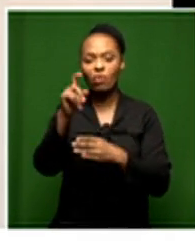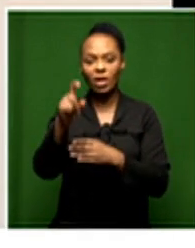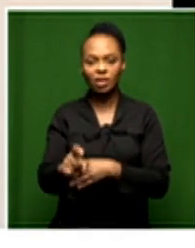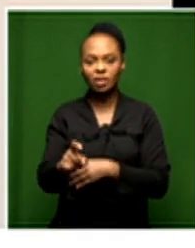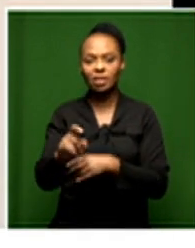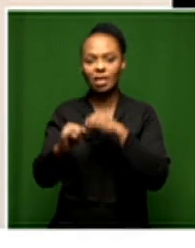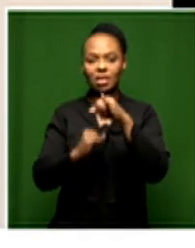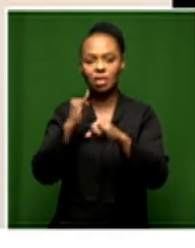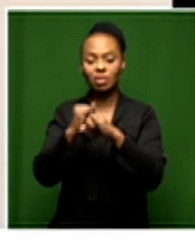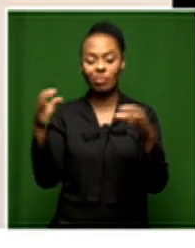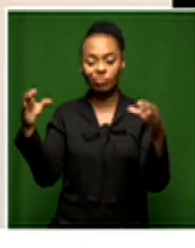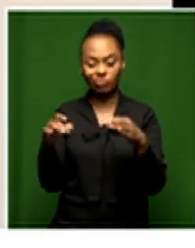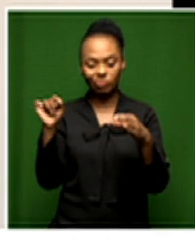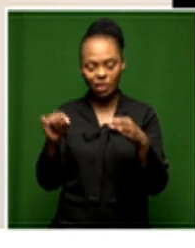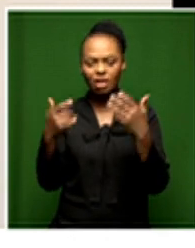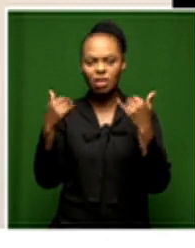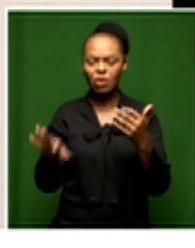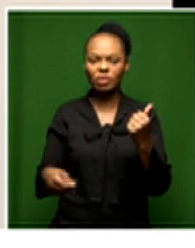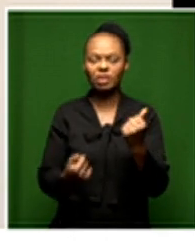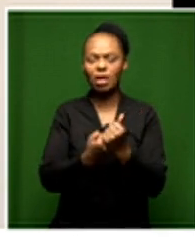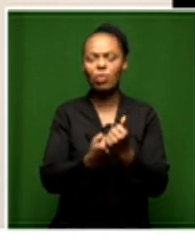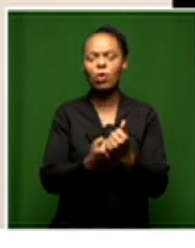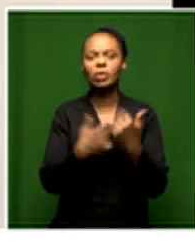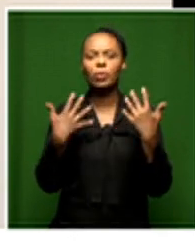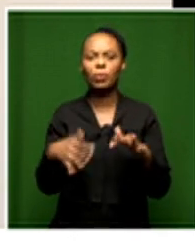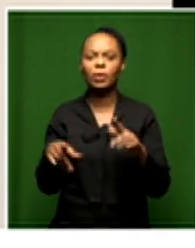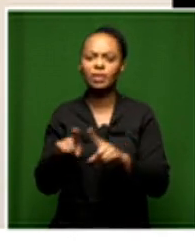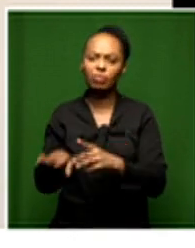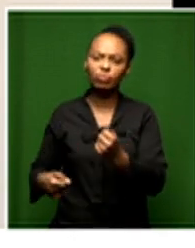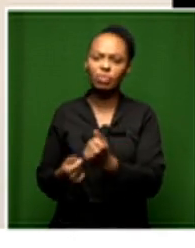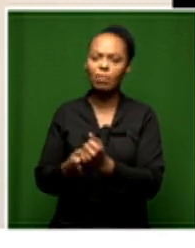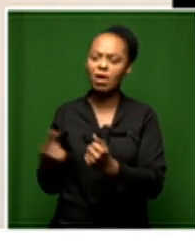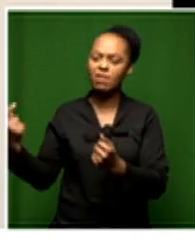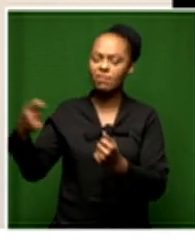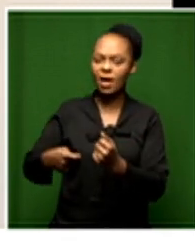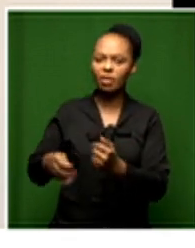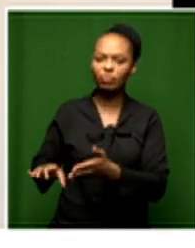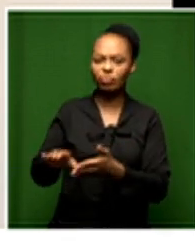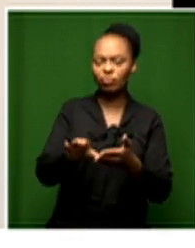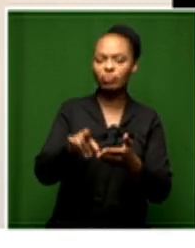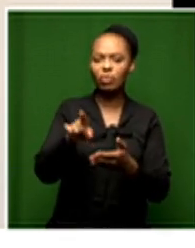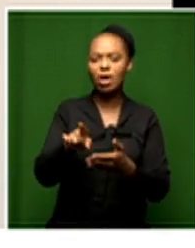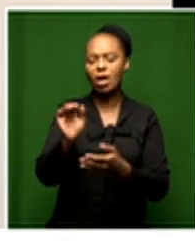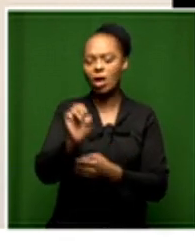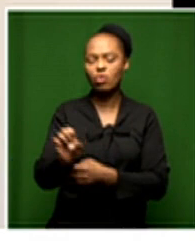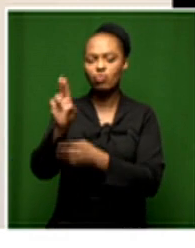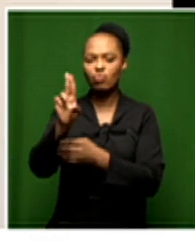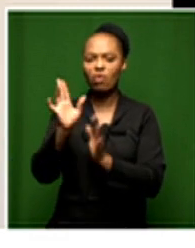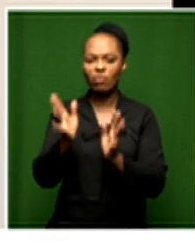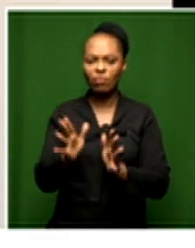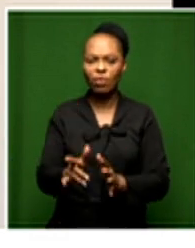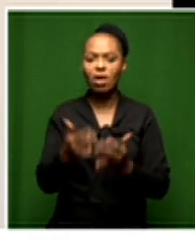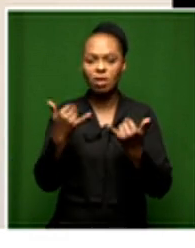international mechanism has been supported and funded by the European Union. So the idea is really to provide all